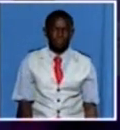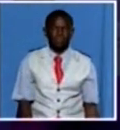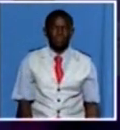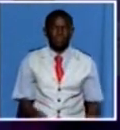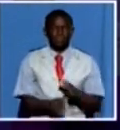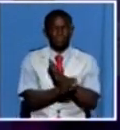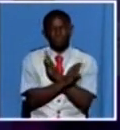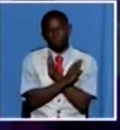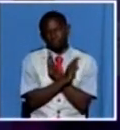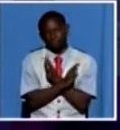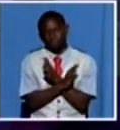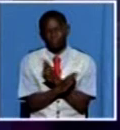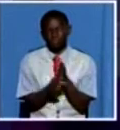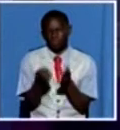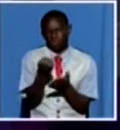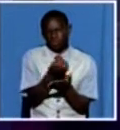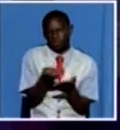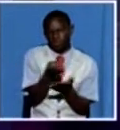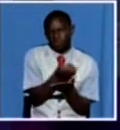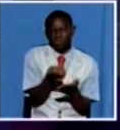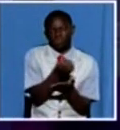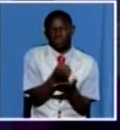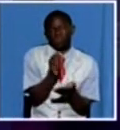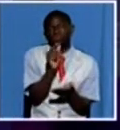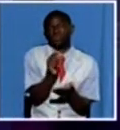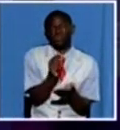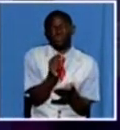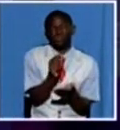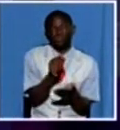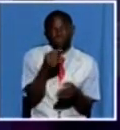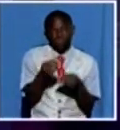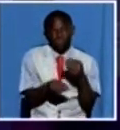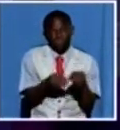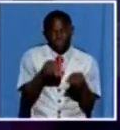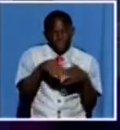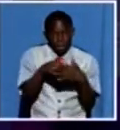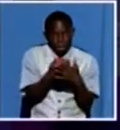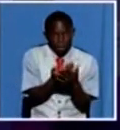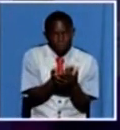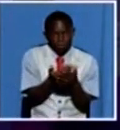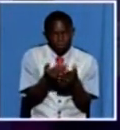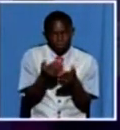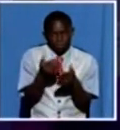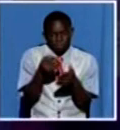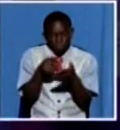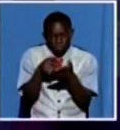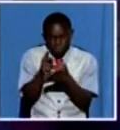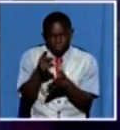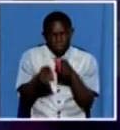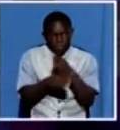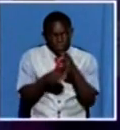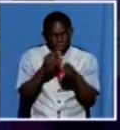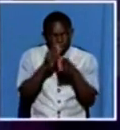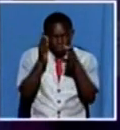efficient. It must be reflecting cost effectiveness in how it contracts works, for example. Let's look at the